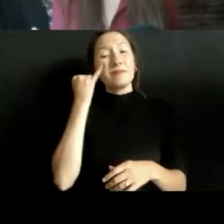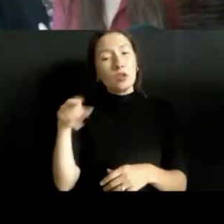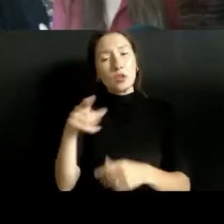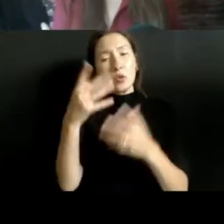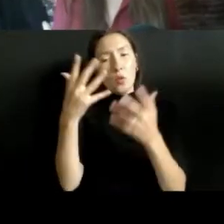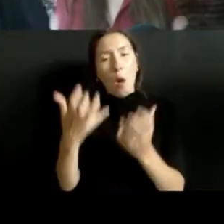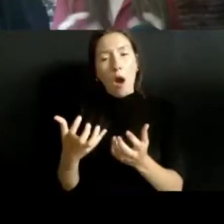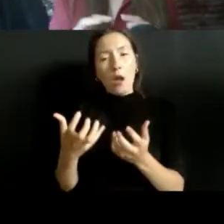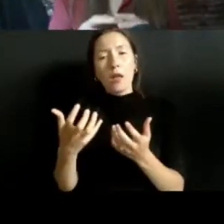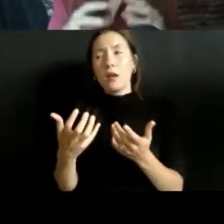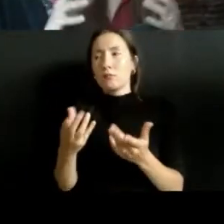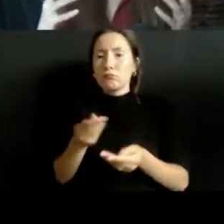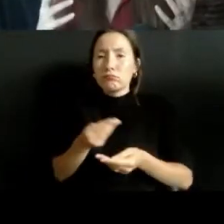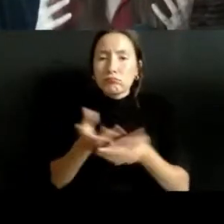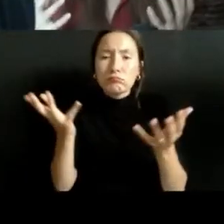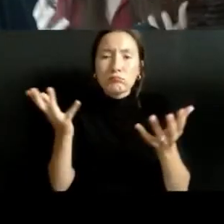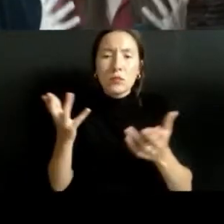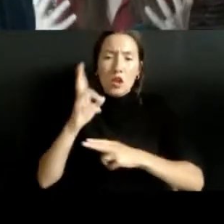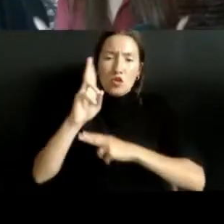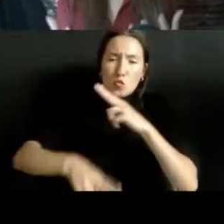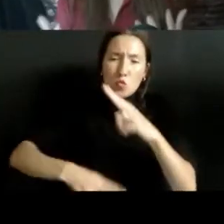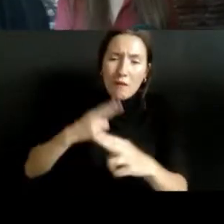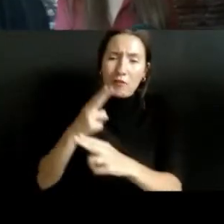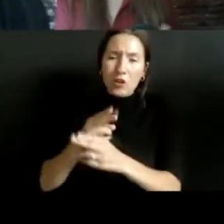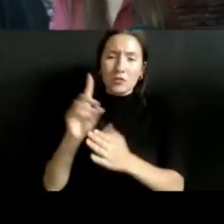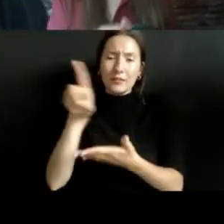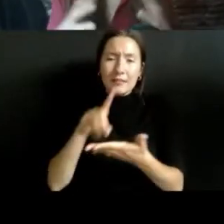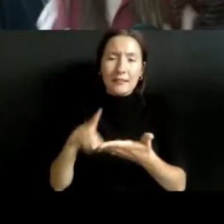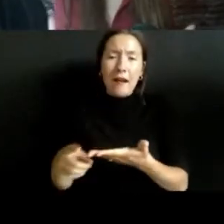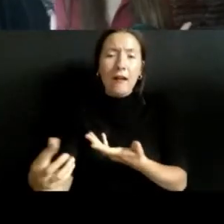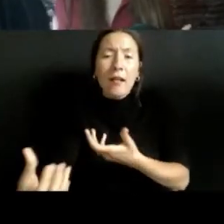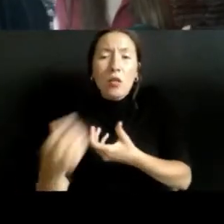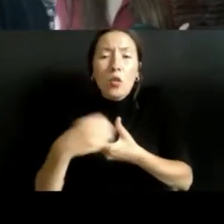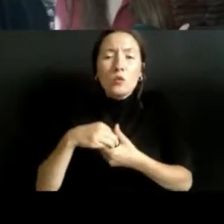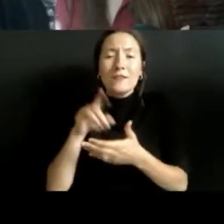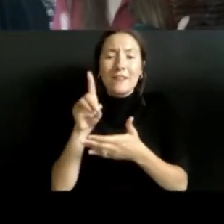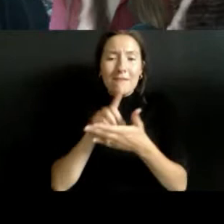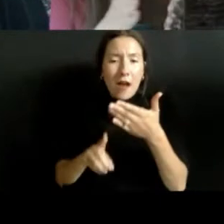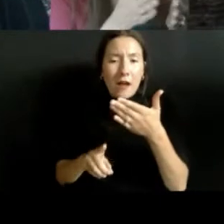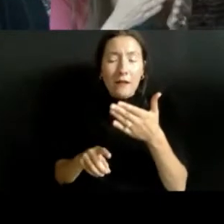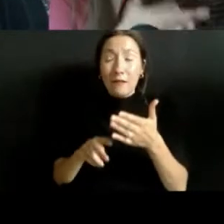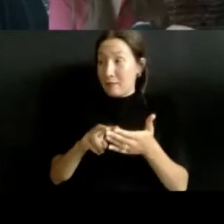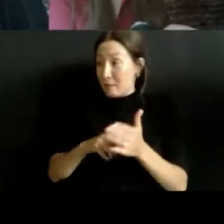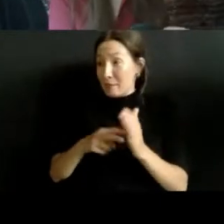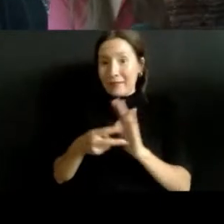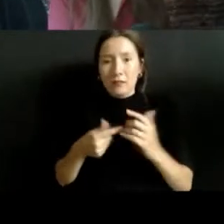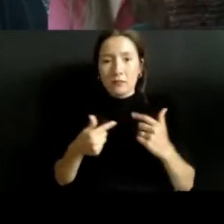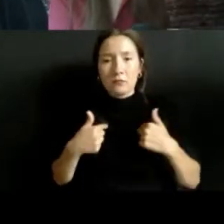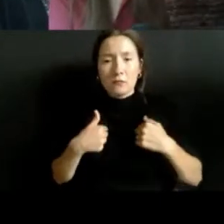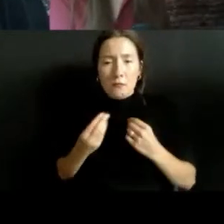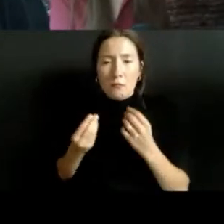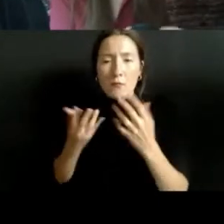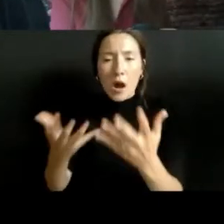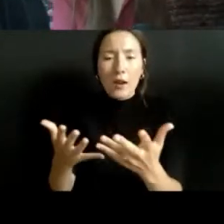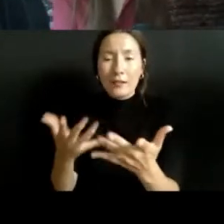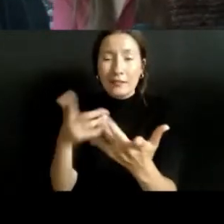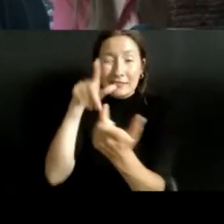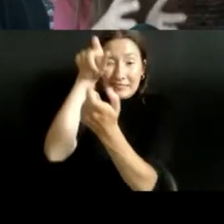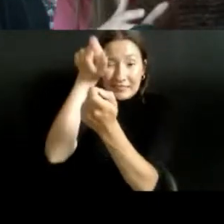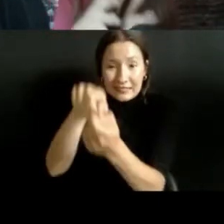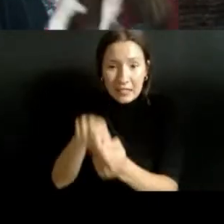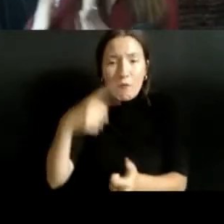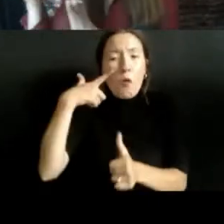design, meaning can I provide enough detail for everyone, enough for the individuals who can't see it, but